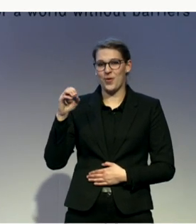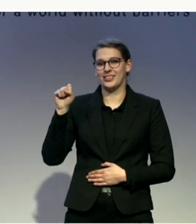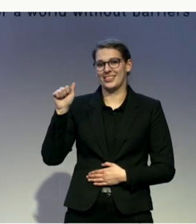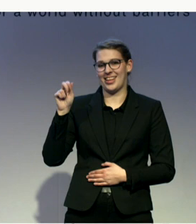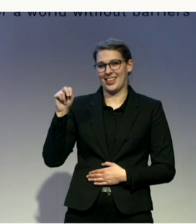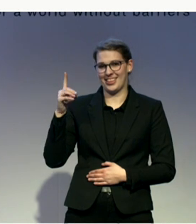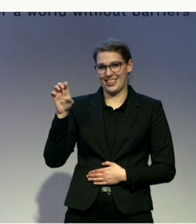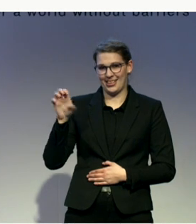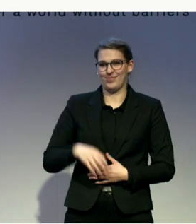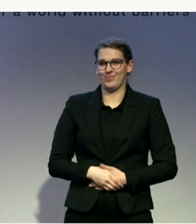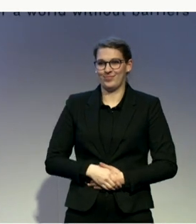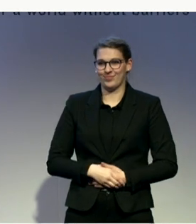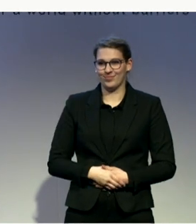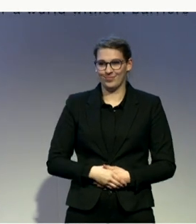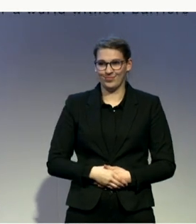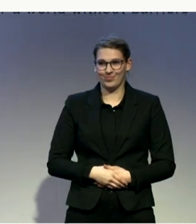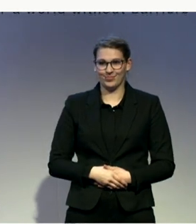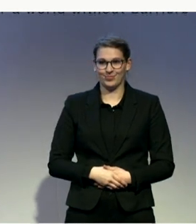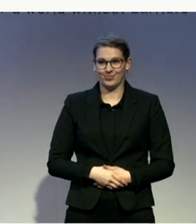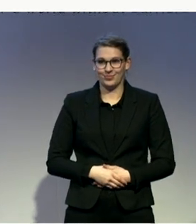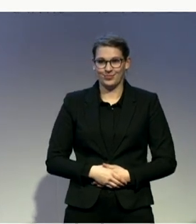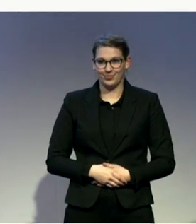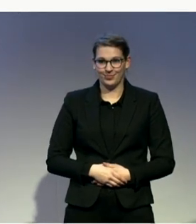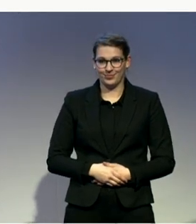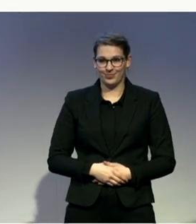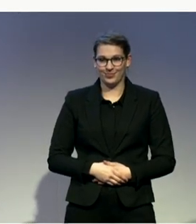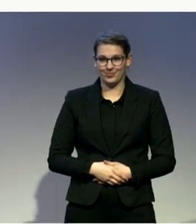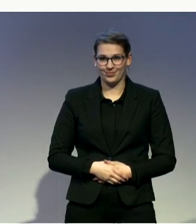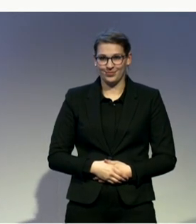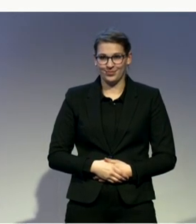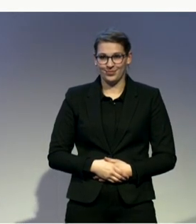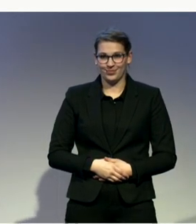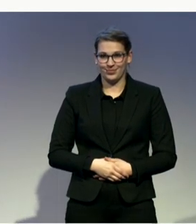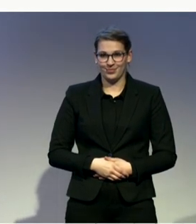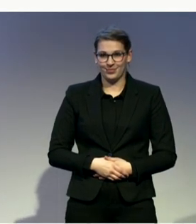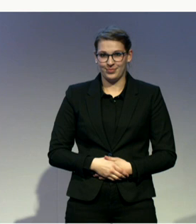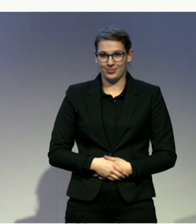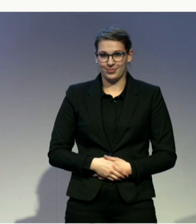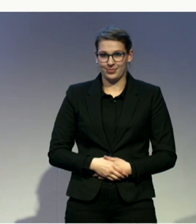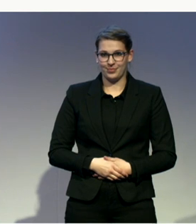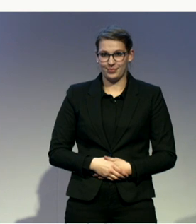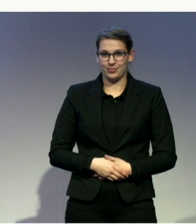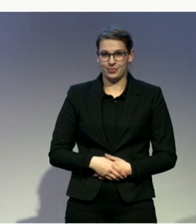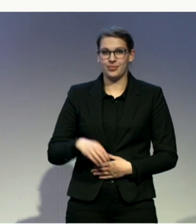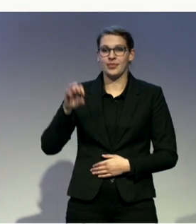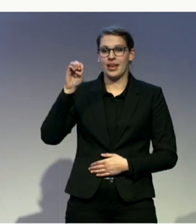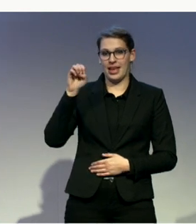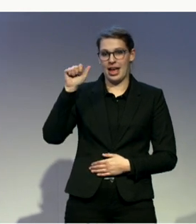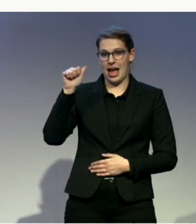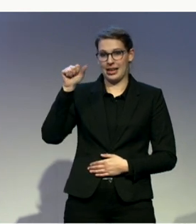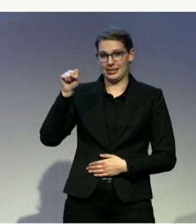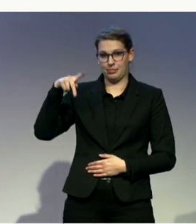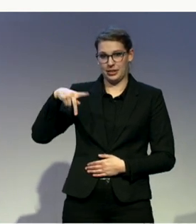Service Providers for Persons with Disabilities. EASPD is a European network